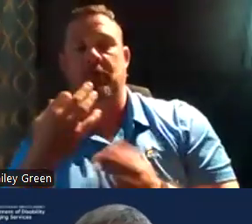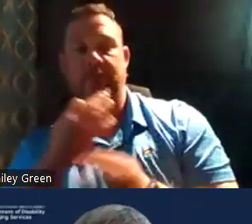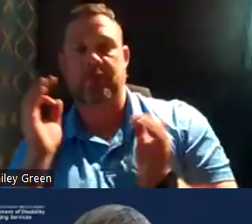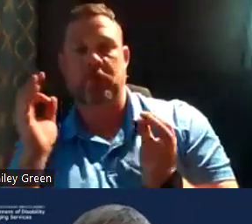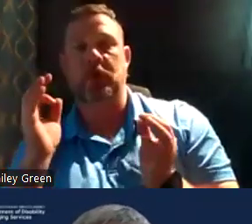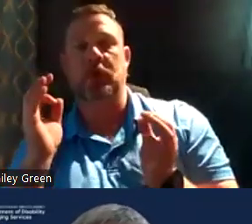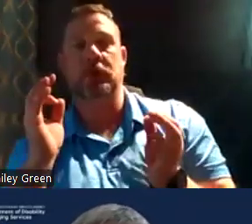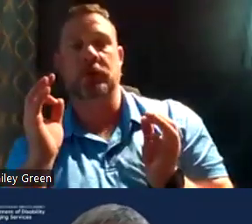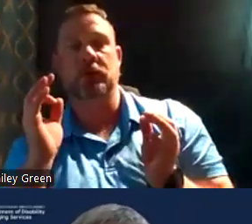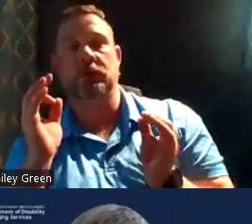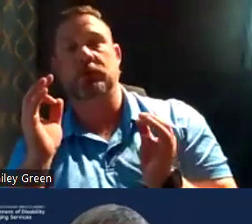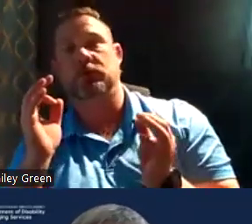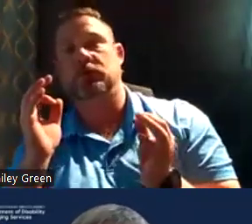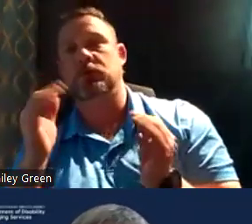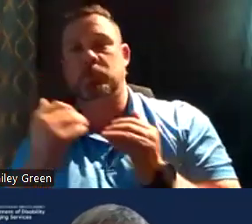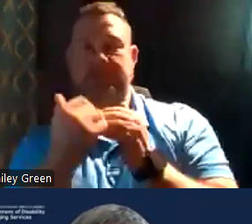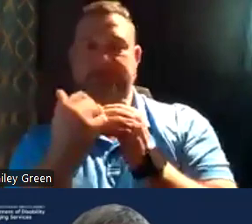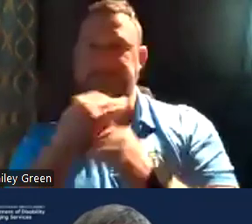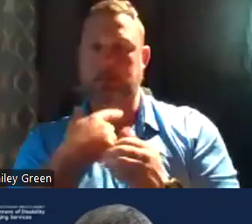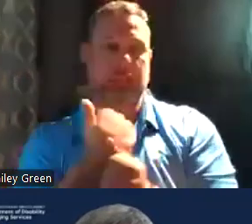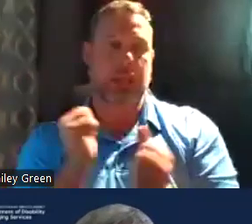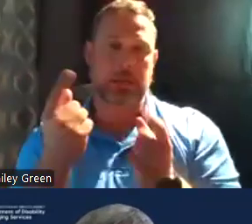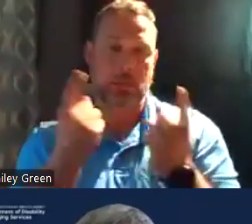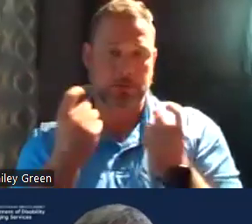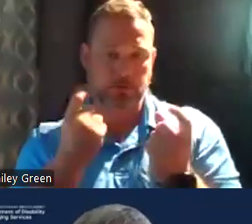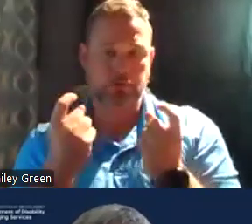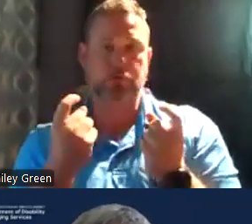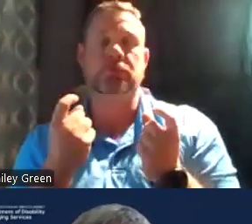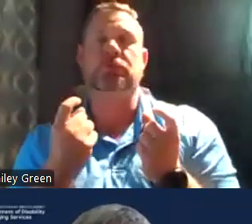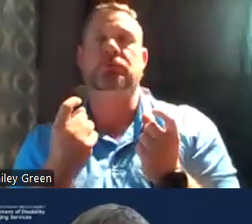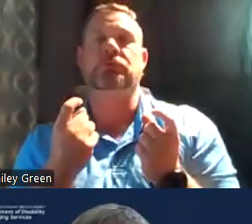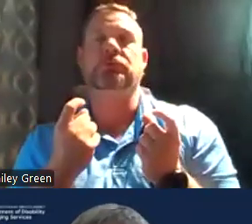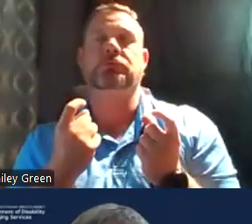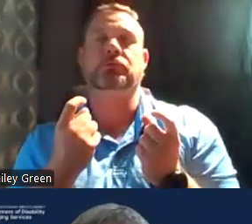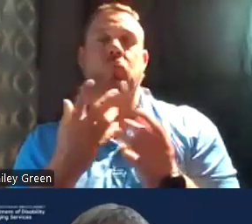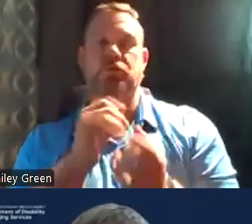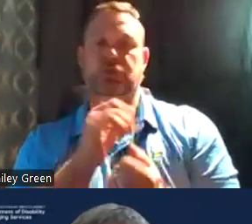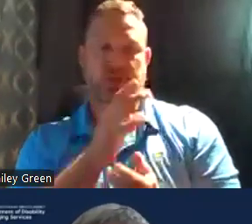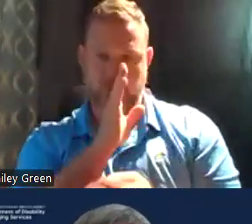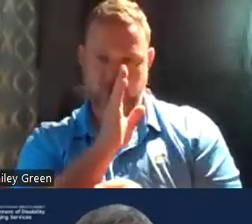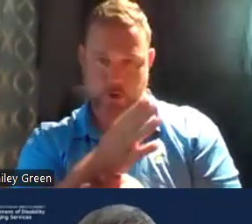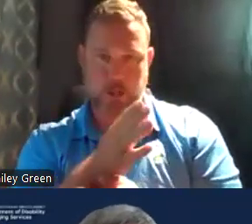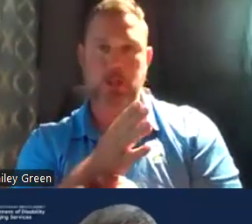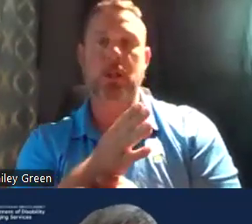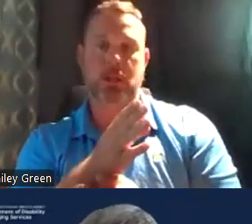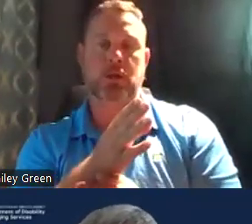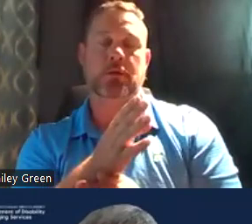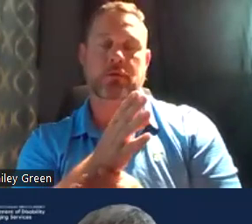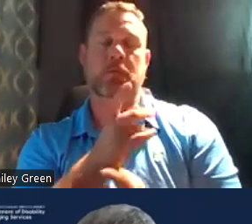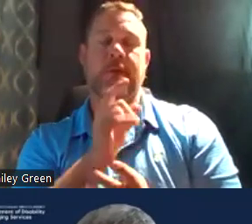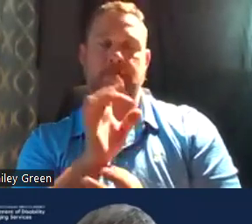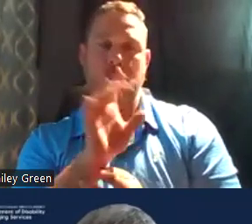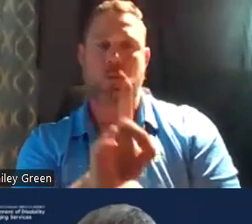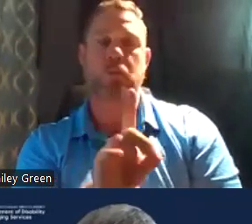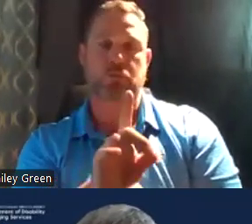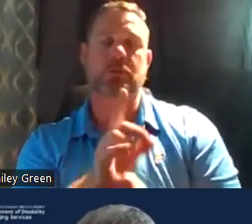to send me any questions or Jennifer directly. I can forward it to her.